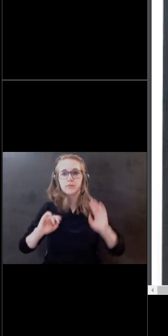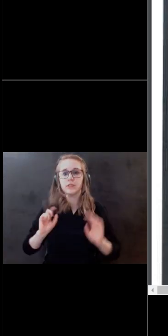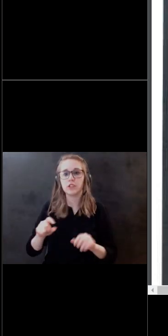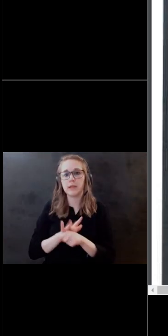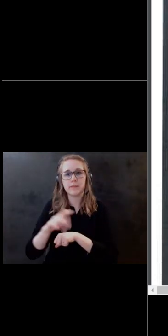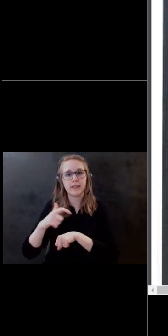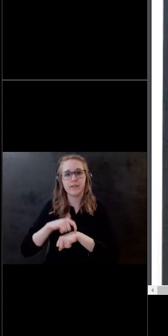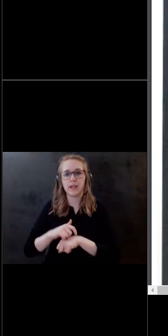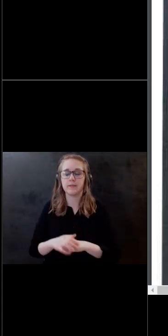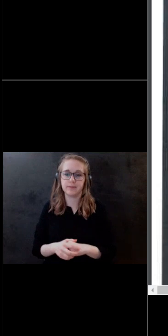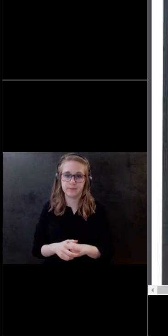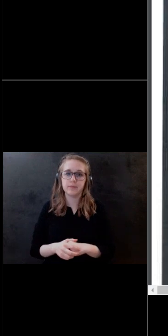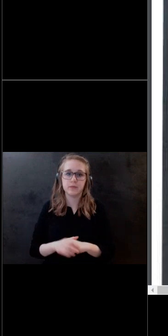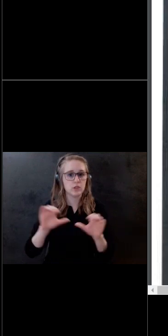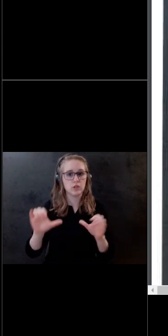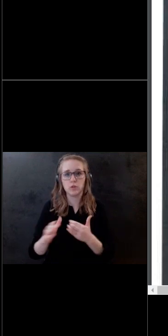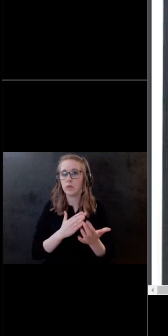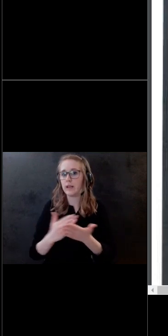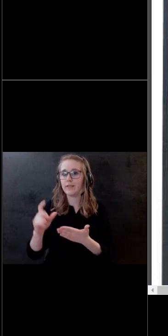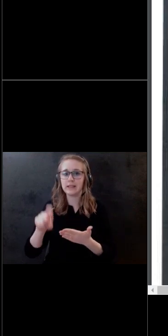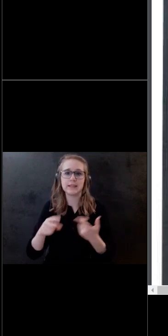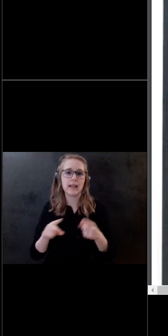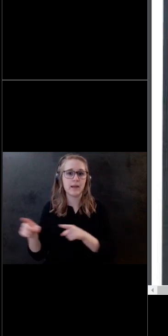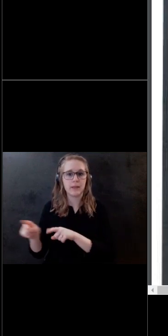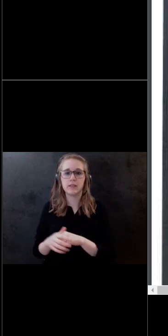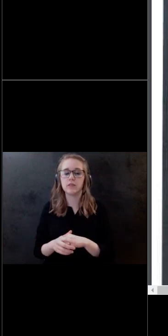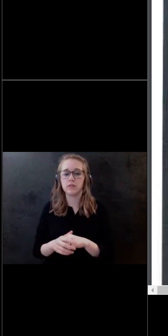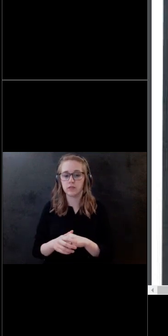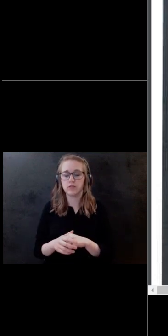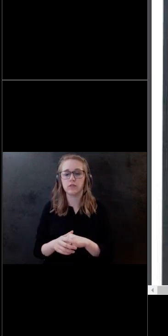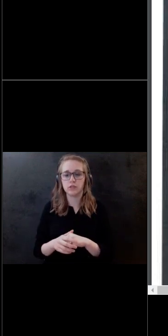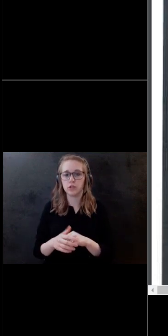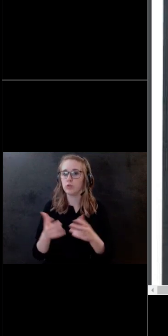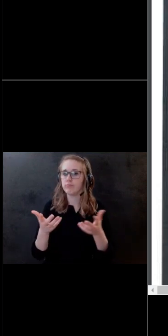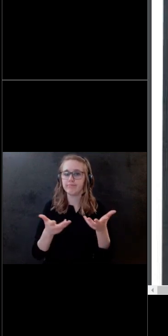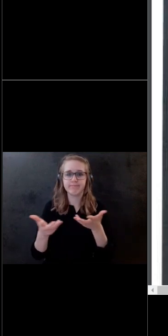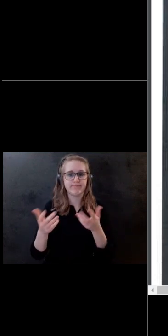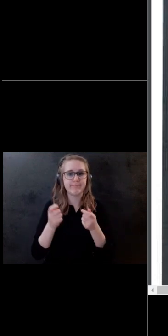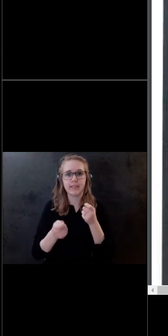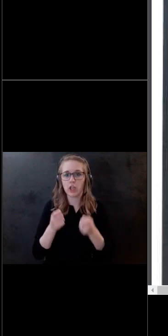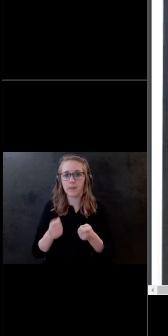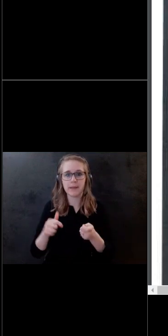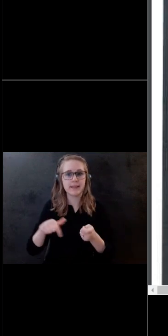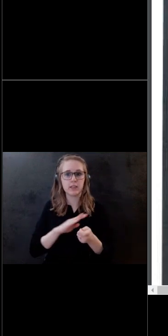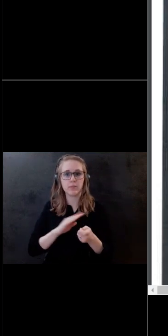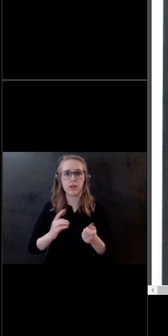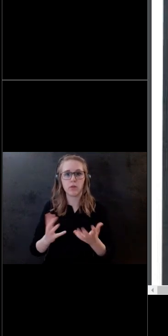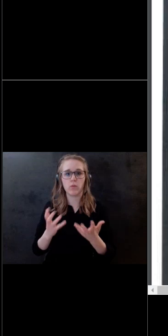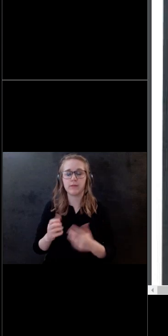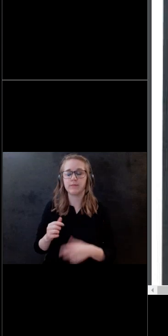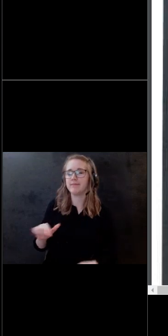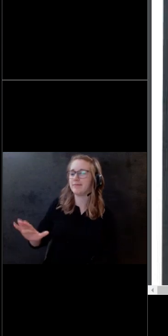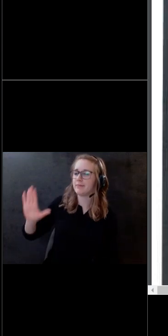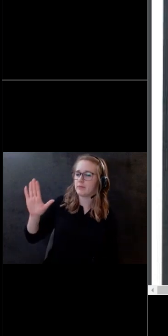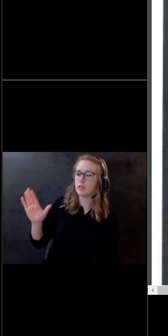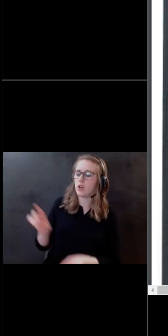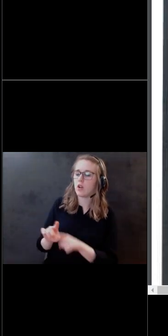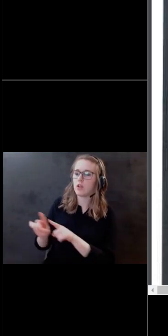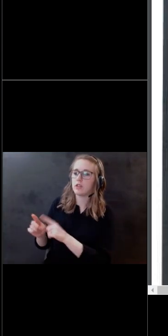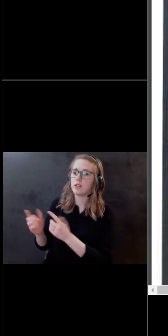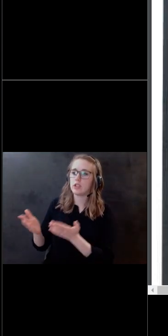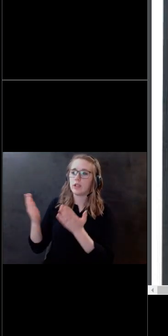time to do whatever needs to be done to make certain accommodations that this board wants. Board Chair, if I might also suggest,